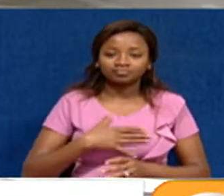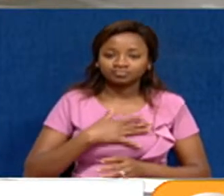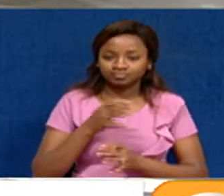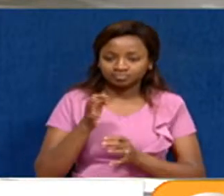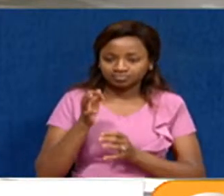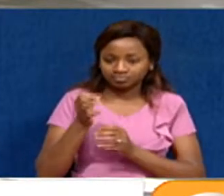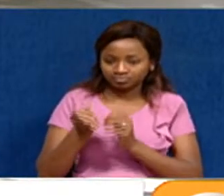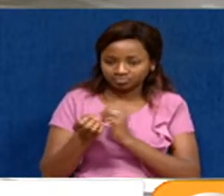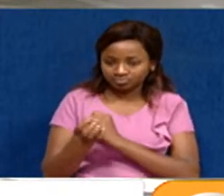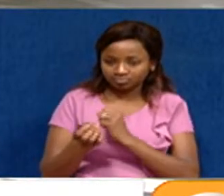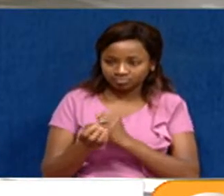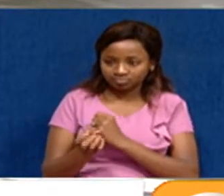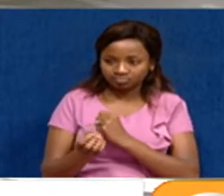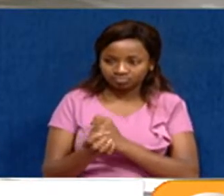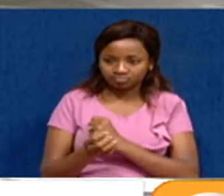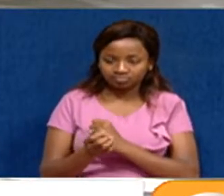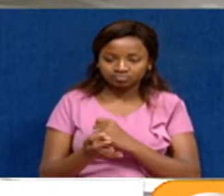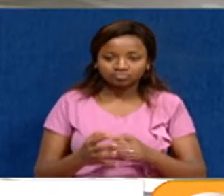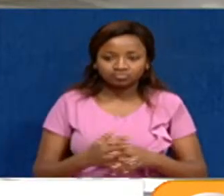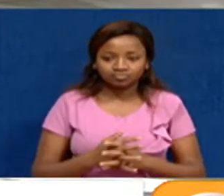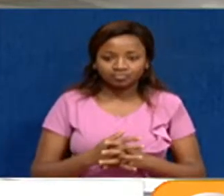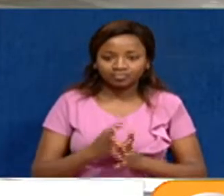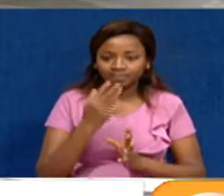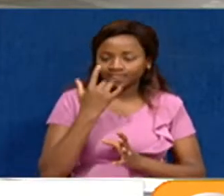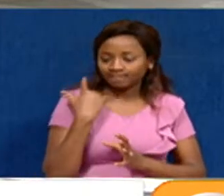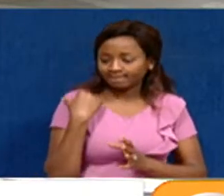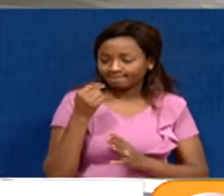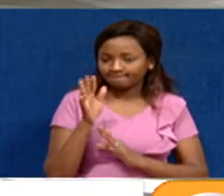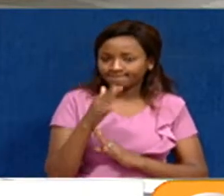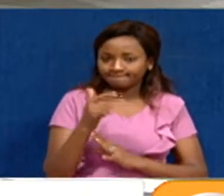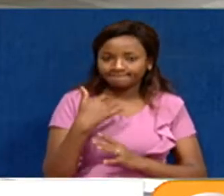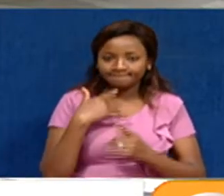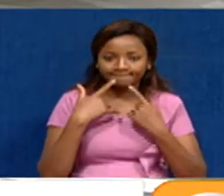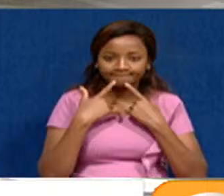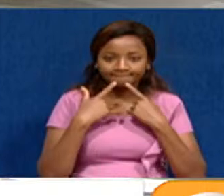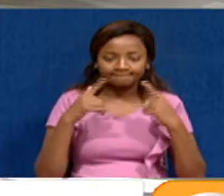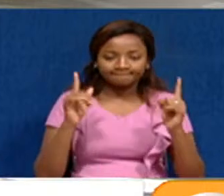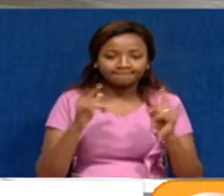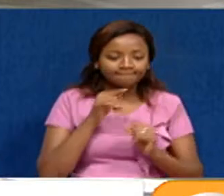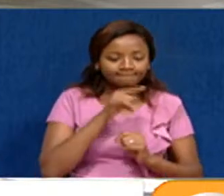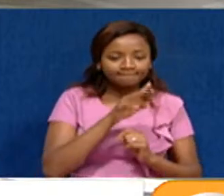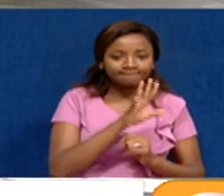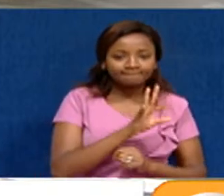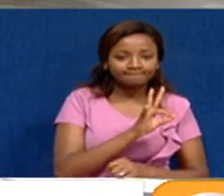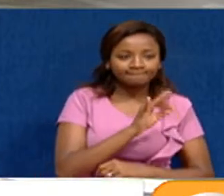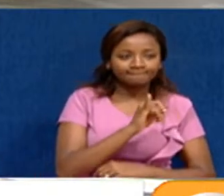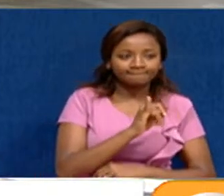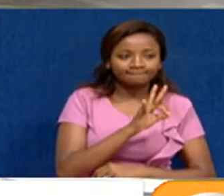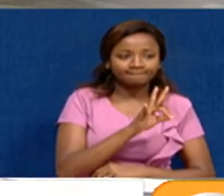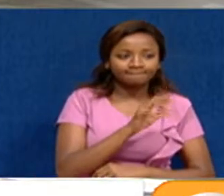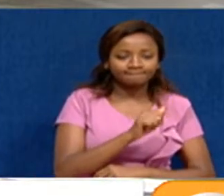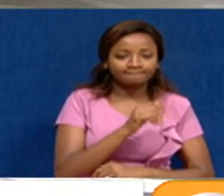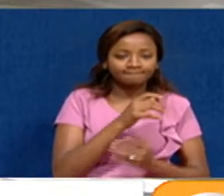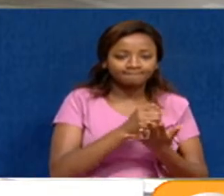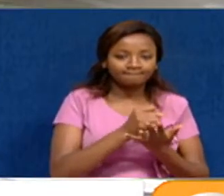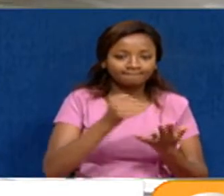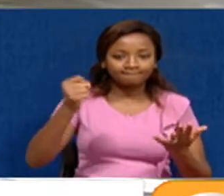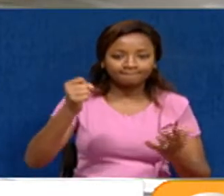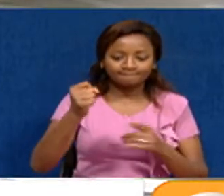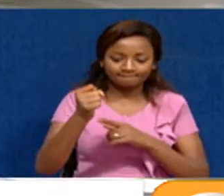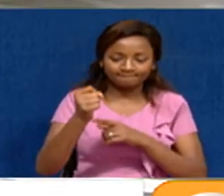understand, for those who may have missed out on that announcement on Thursday, what a FIFA suspension means.